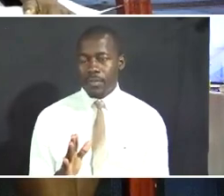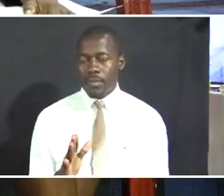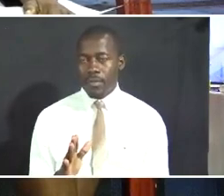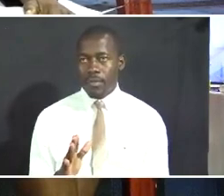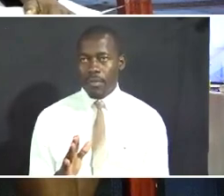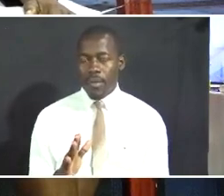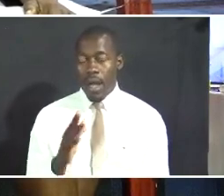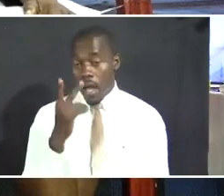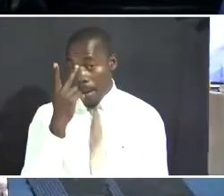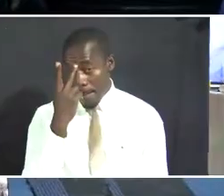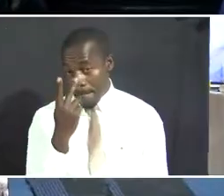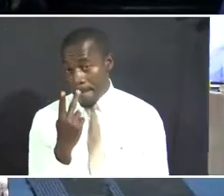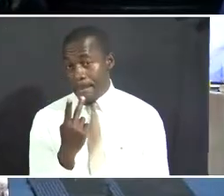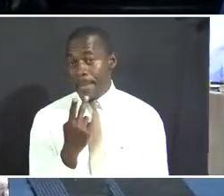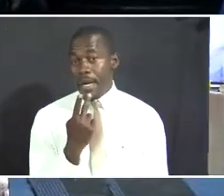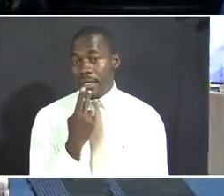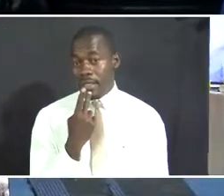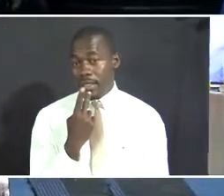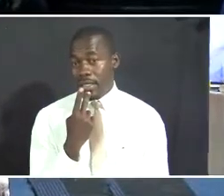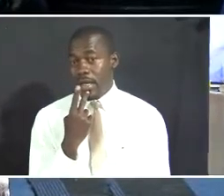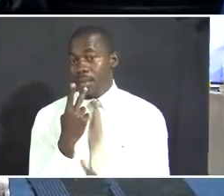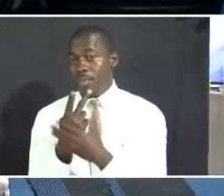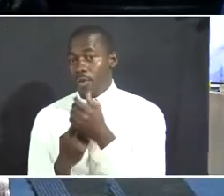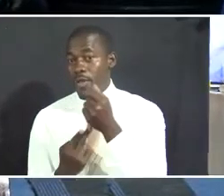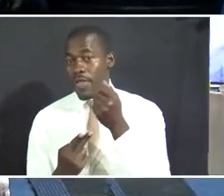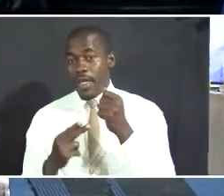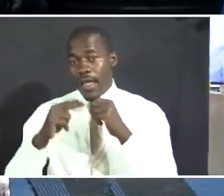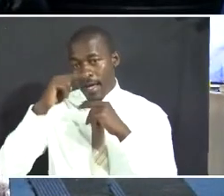I'm a parent in both